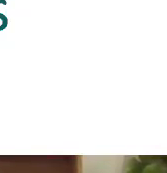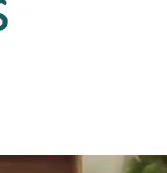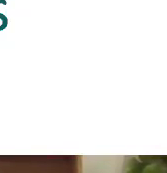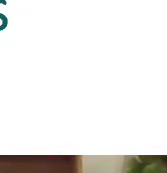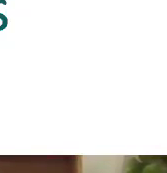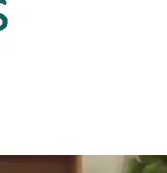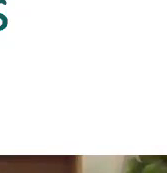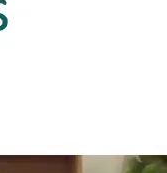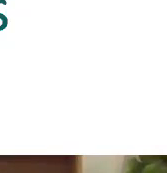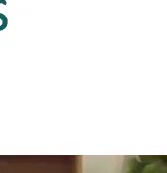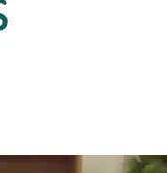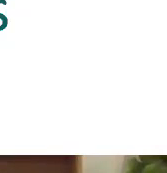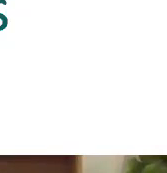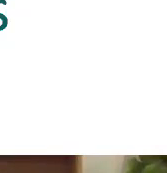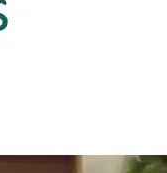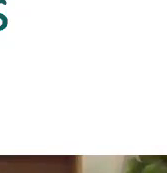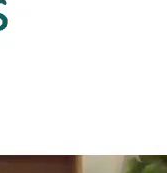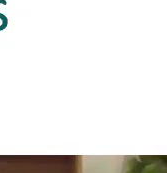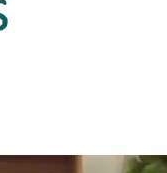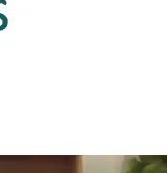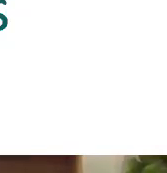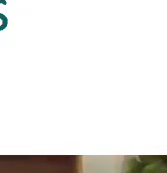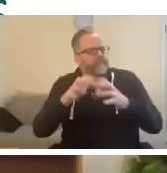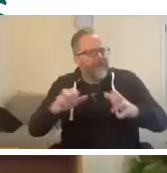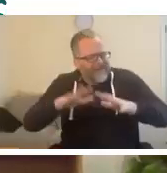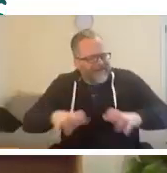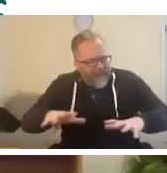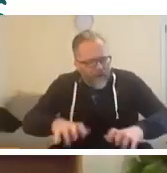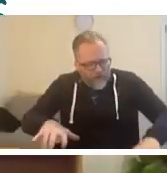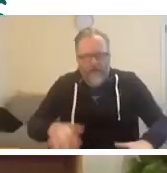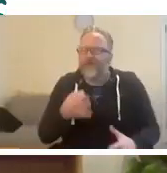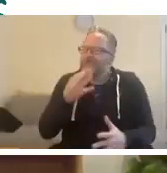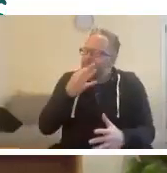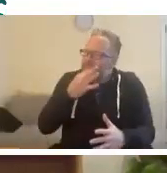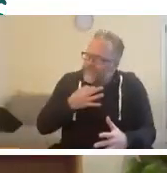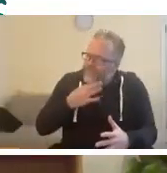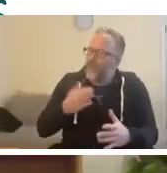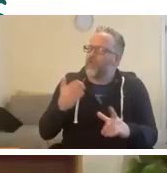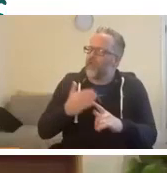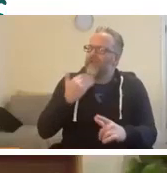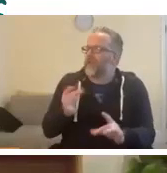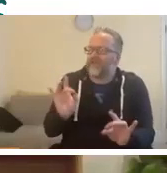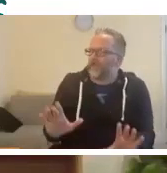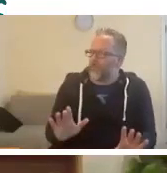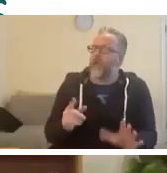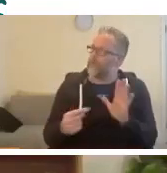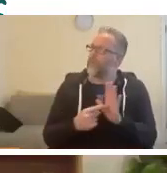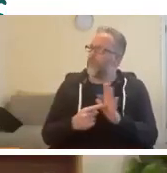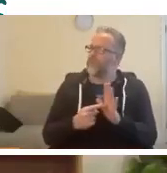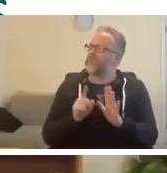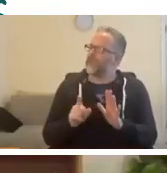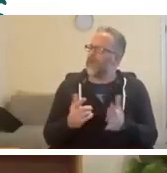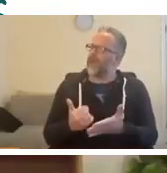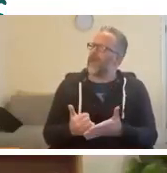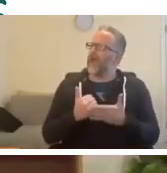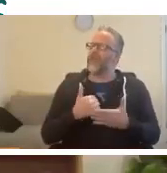facilitative nature of breaking things down and having a few goals per day, which they saw as important factors that might